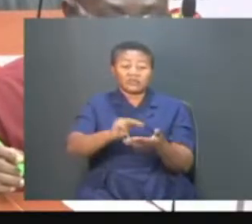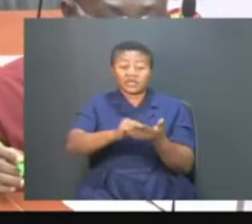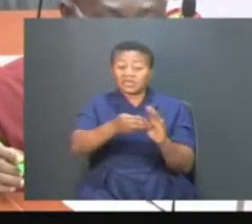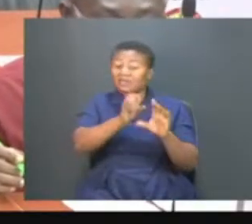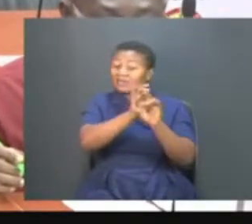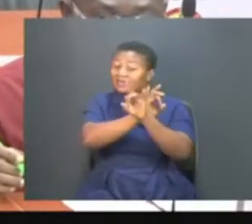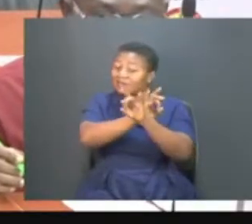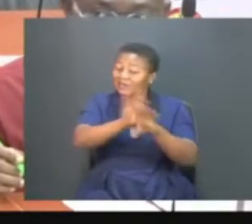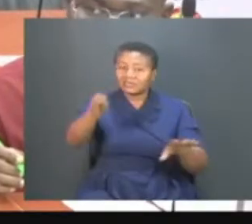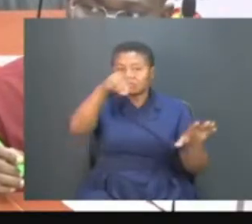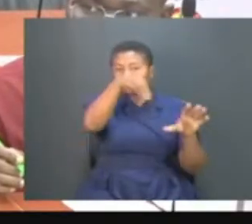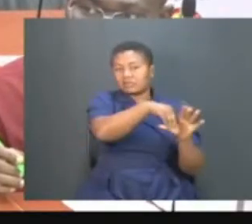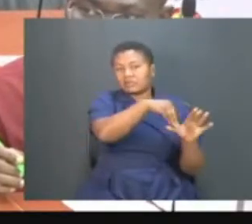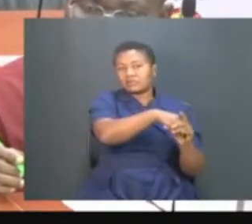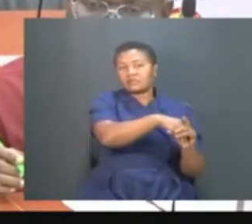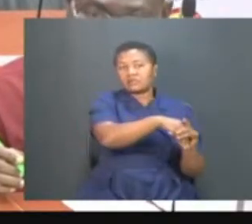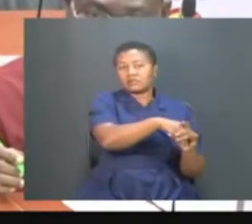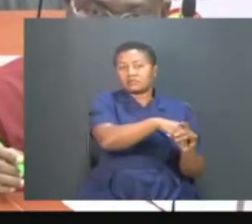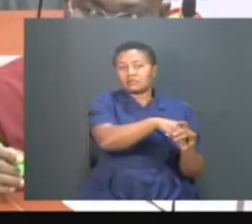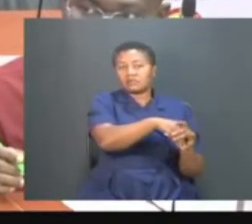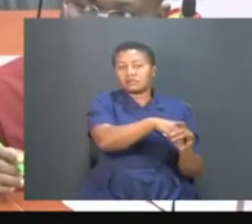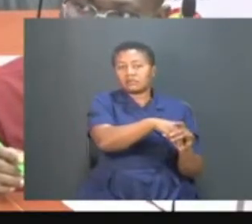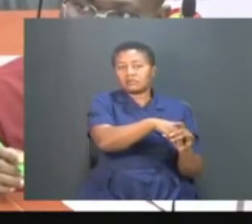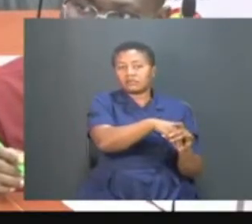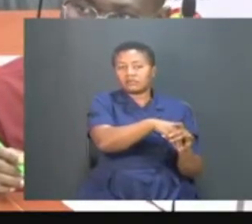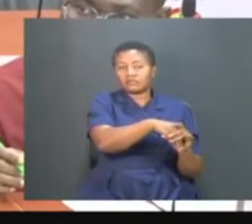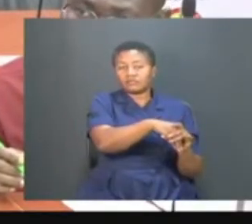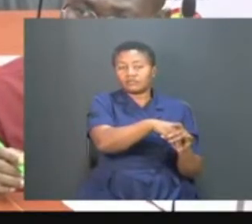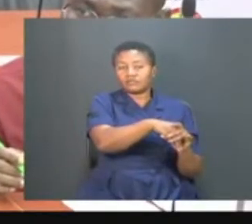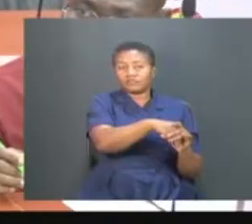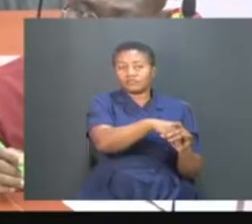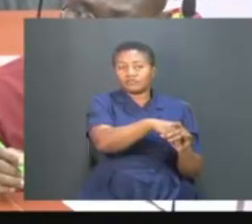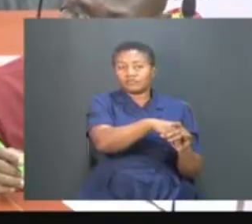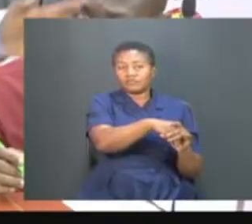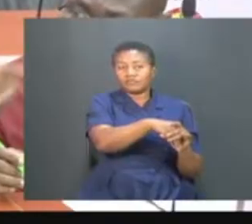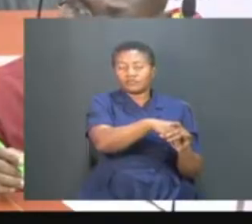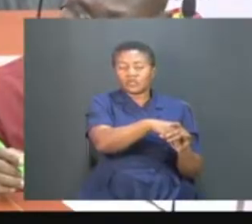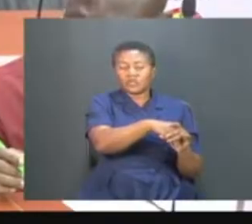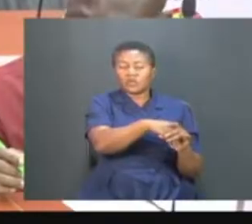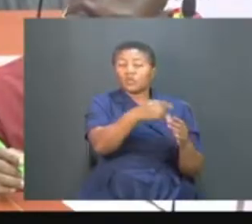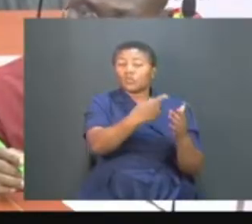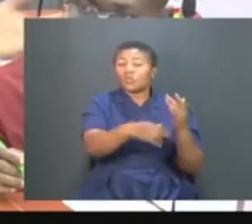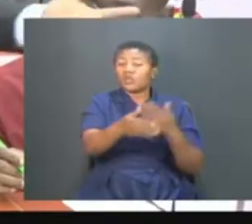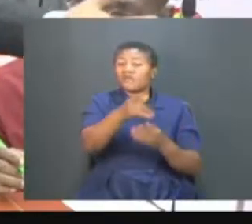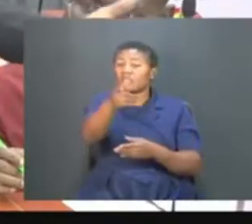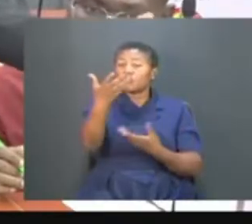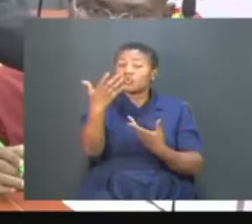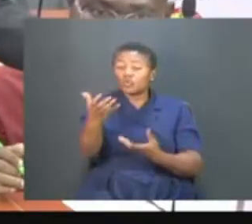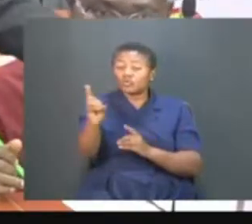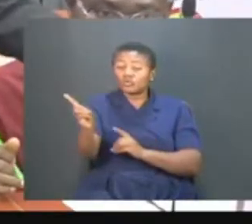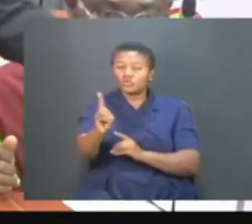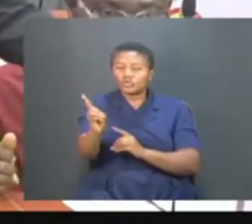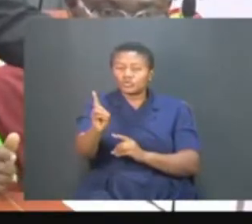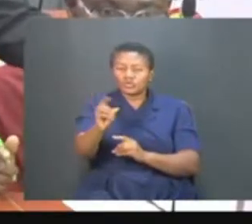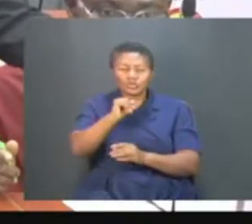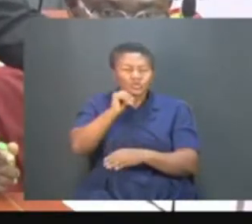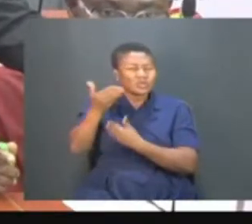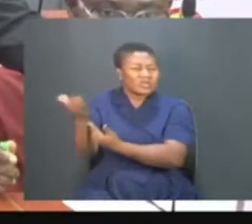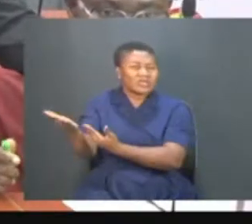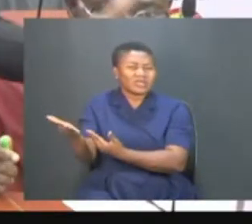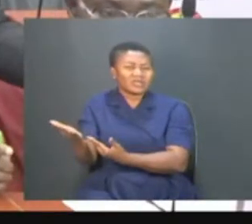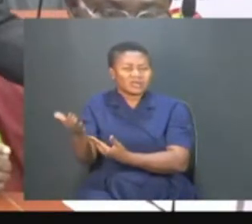The authority they want to have, it hasn't got even where you should think of authority. That's right. I'm surprised. Why are you jumping the